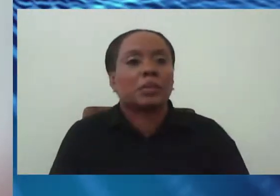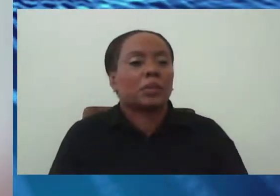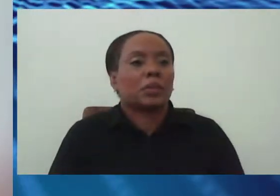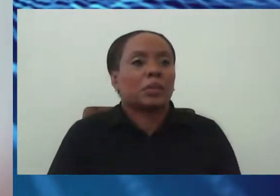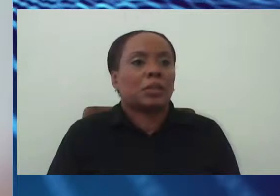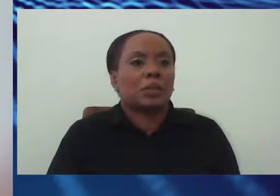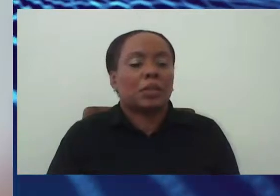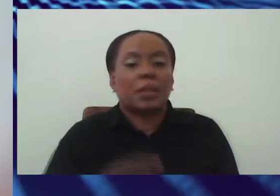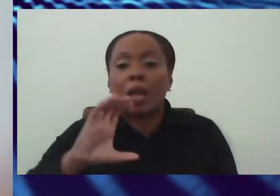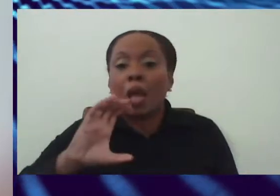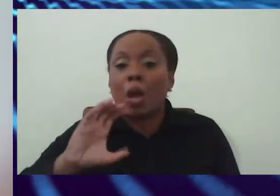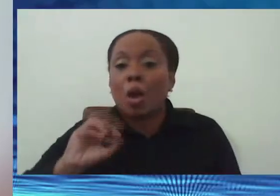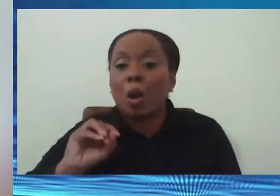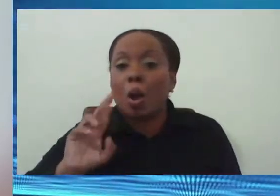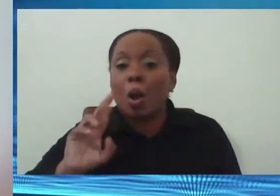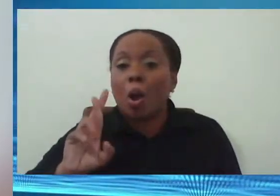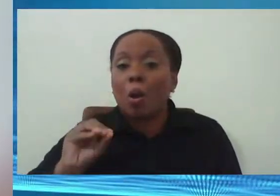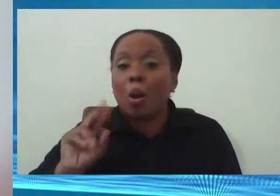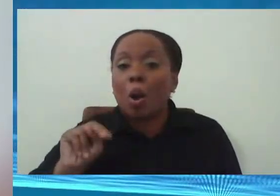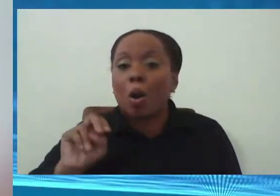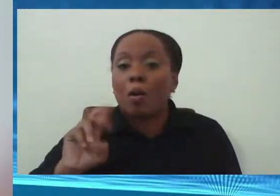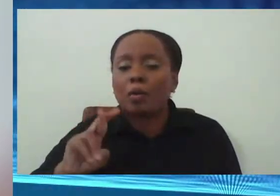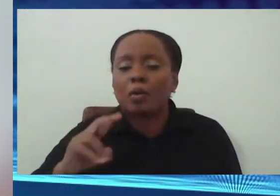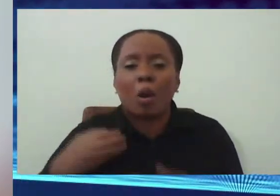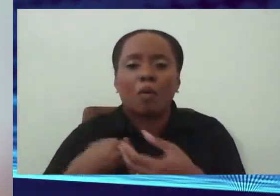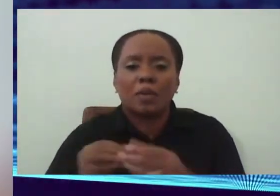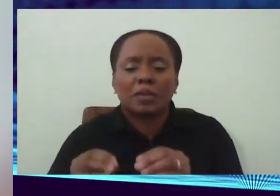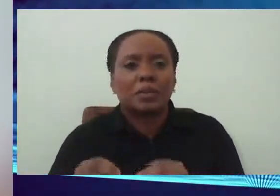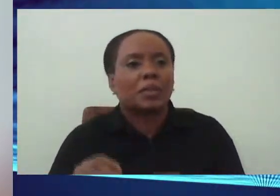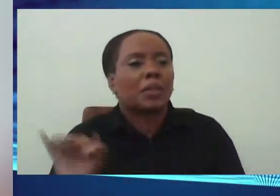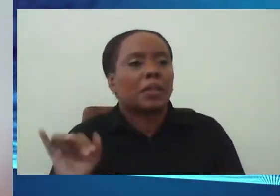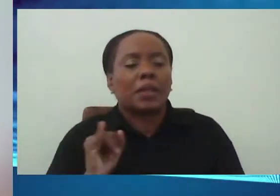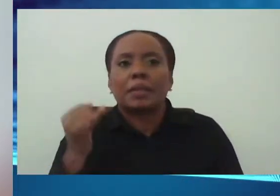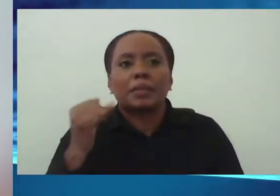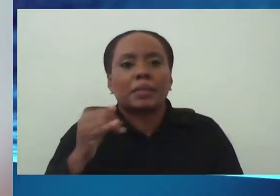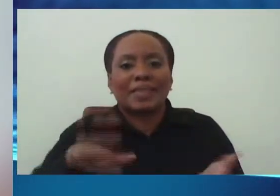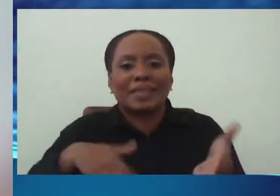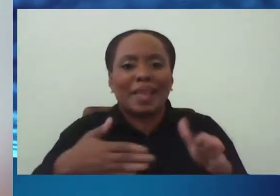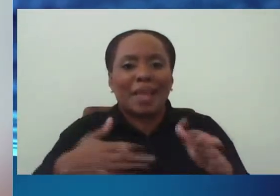of determining whether there's need for an autopsy, etc.